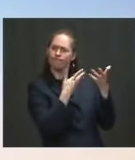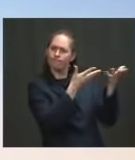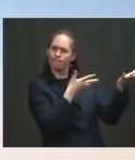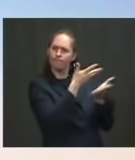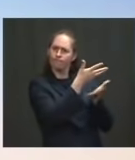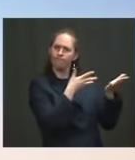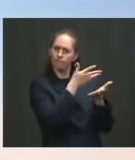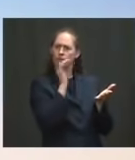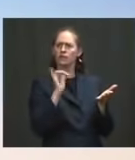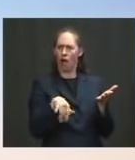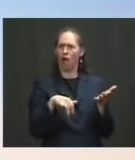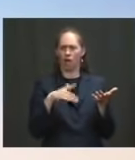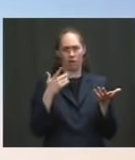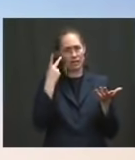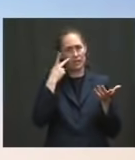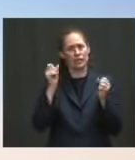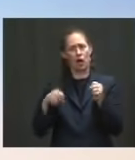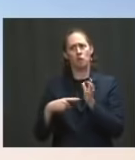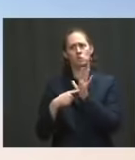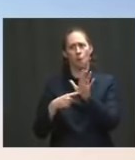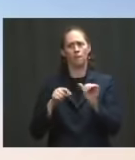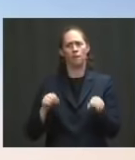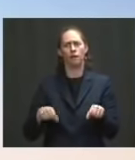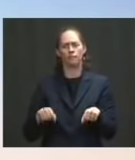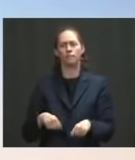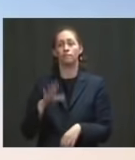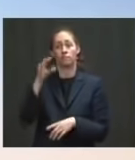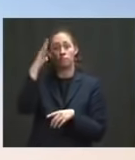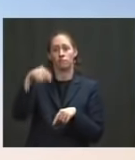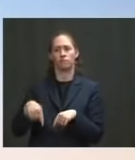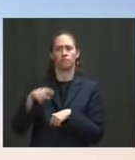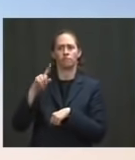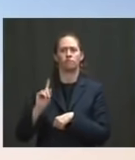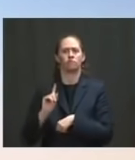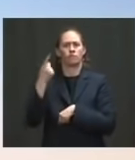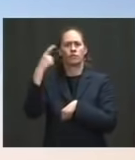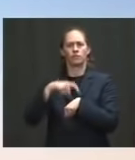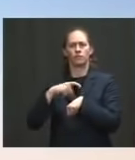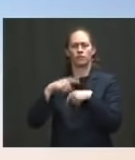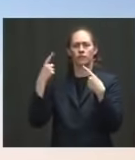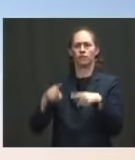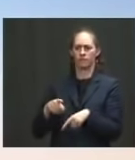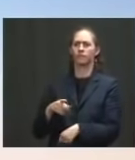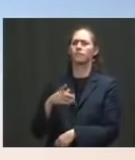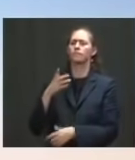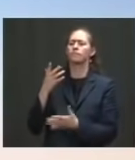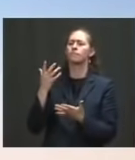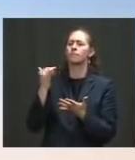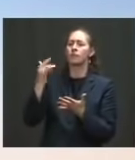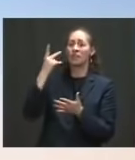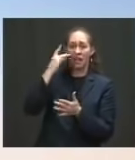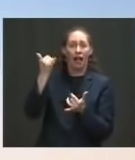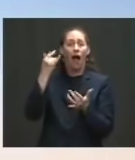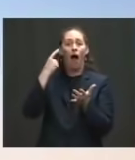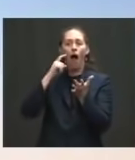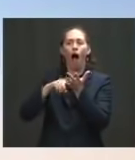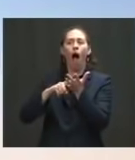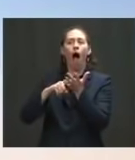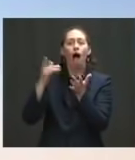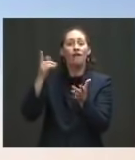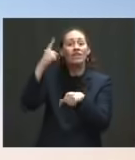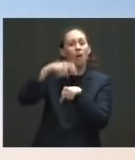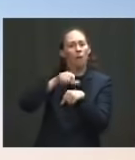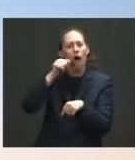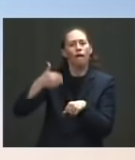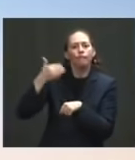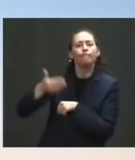And this is the first time, even though ransomware attacks have been increasing over the past 18 months, if not longer, that